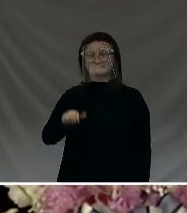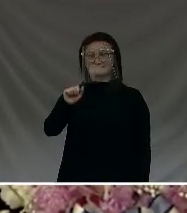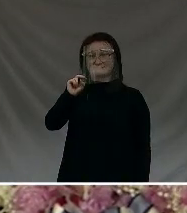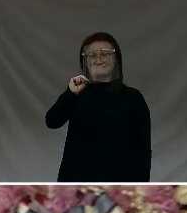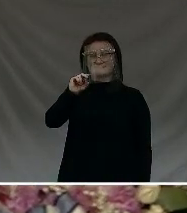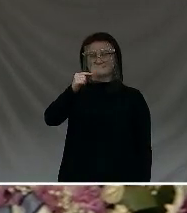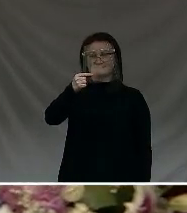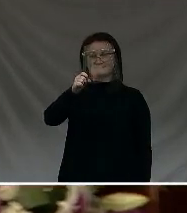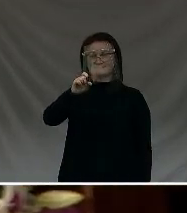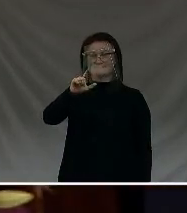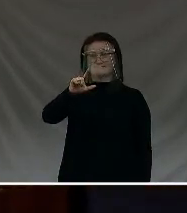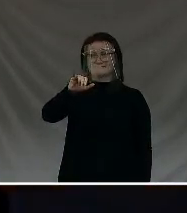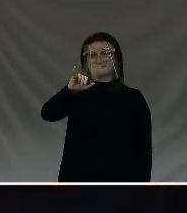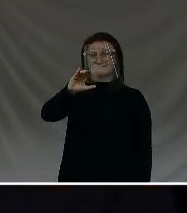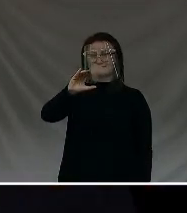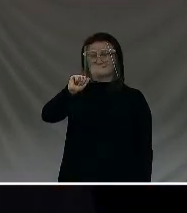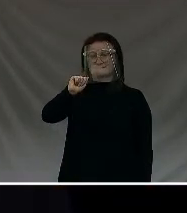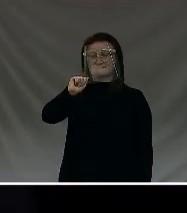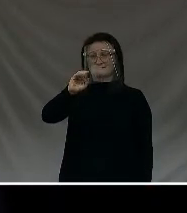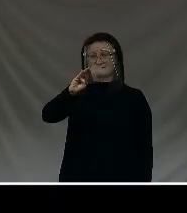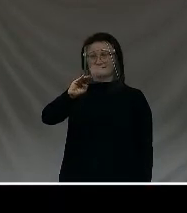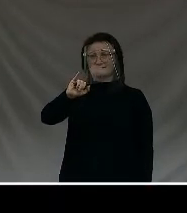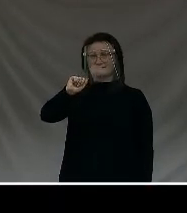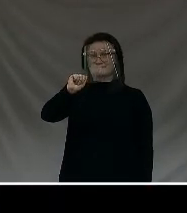Angelica Bianca Suizo.